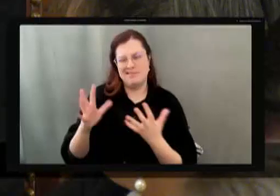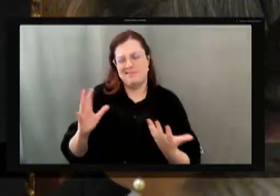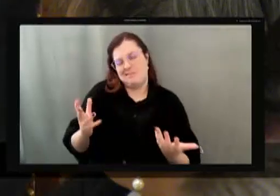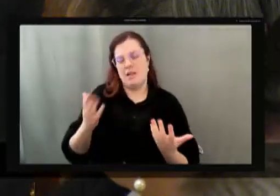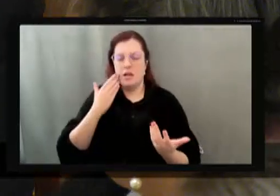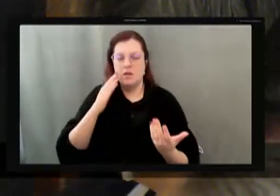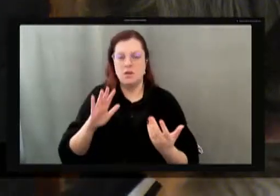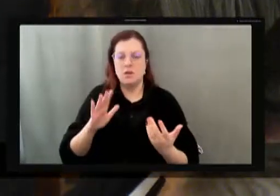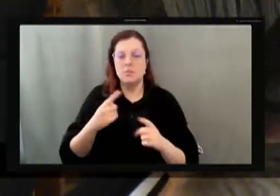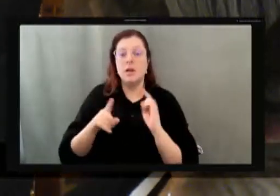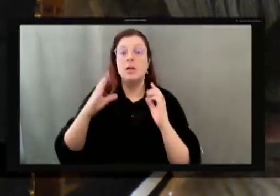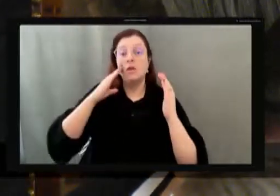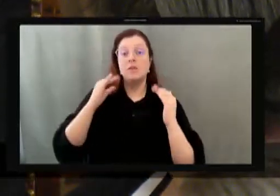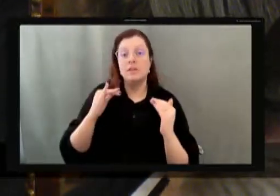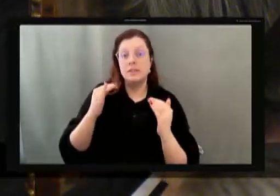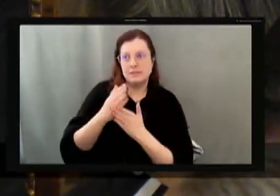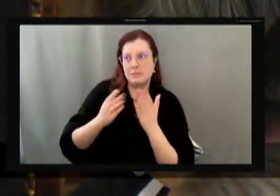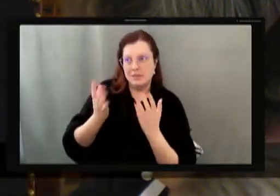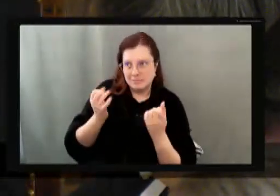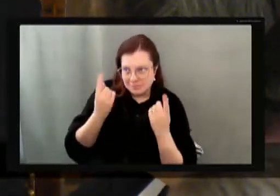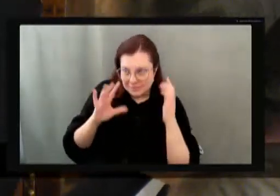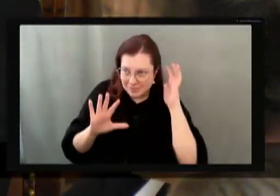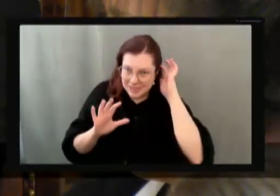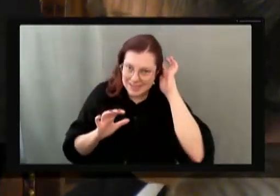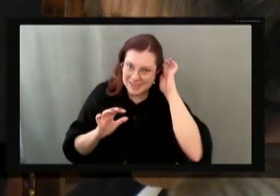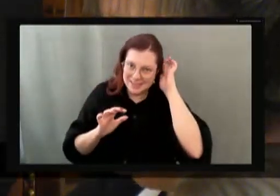hopefully some of this training can.